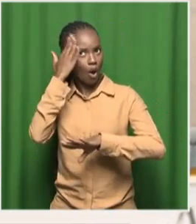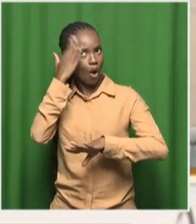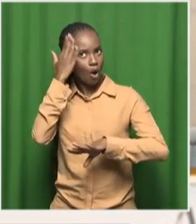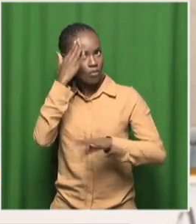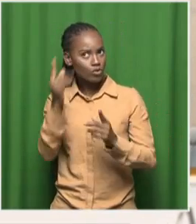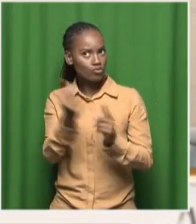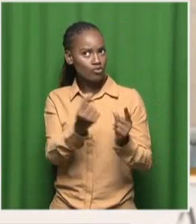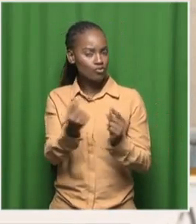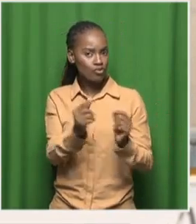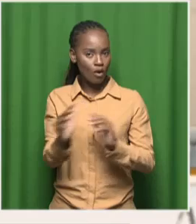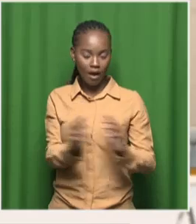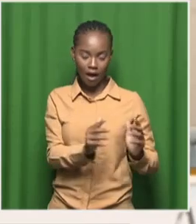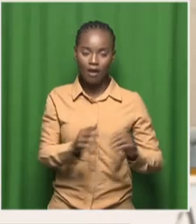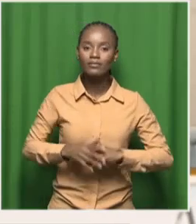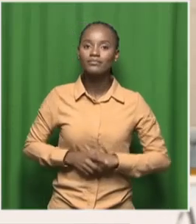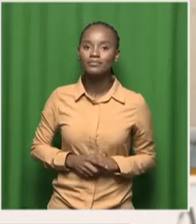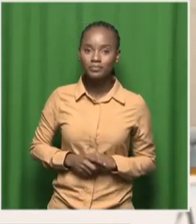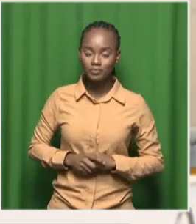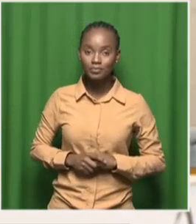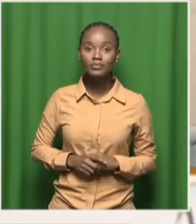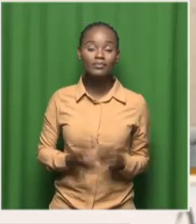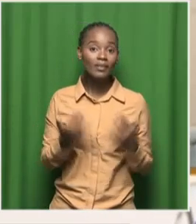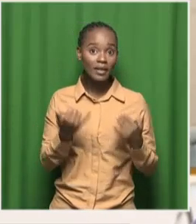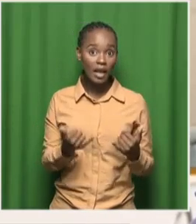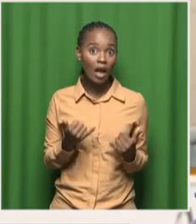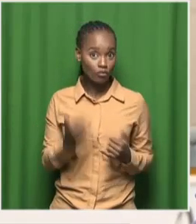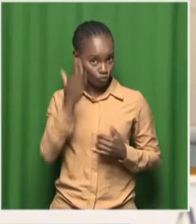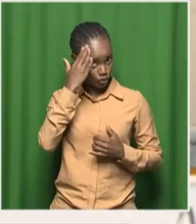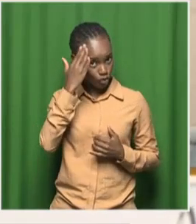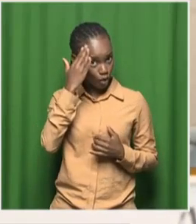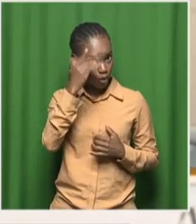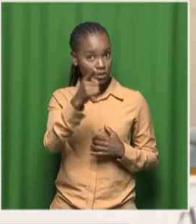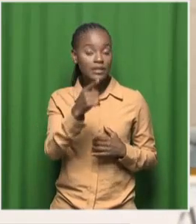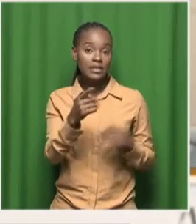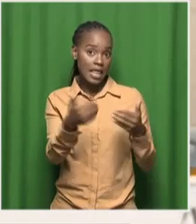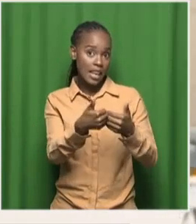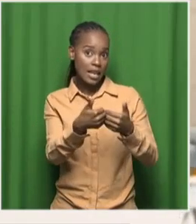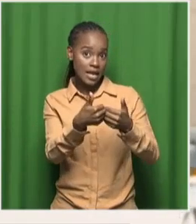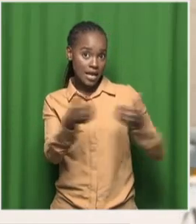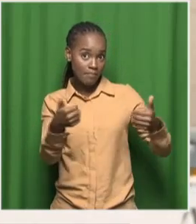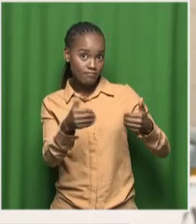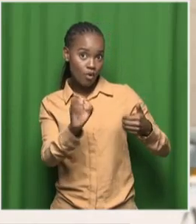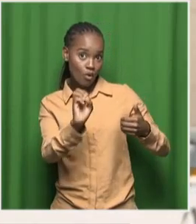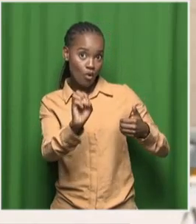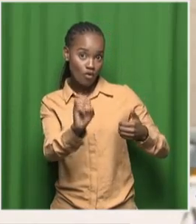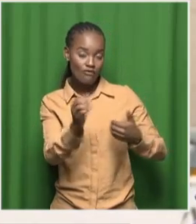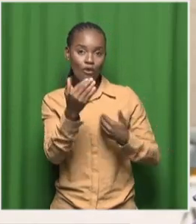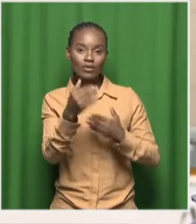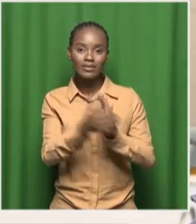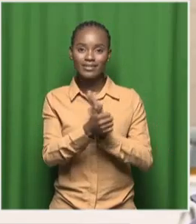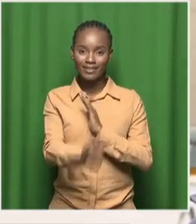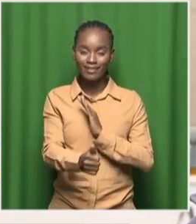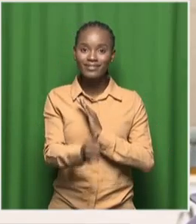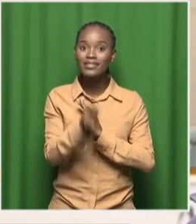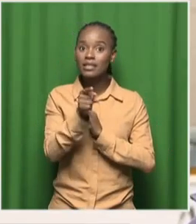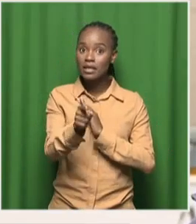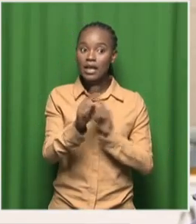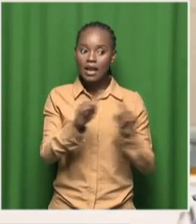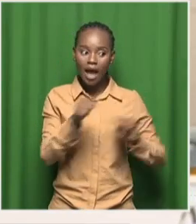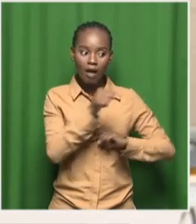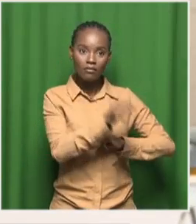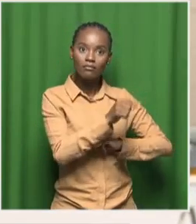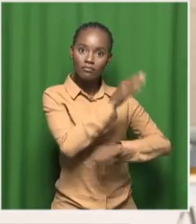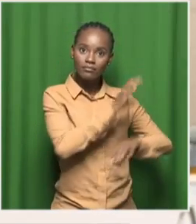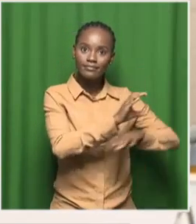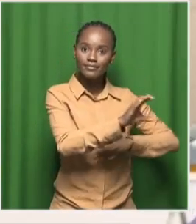so-called skills mismatch and skills shortages. And I think most of our Tvet colleges are the jewel of the post-school education